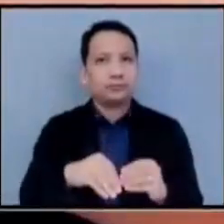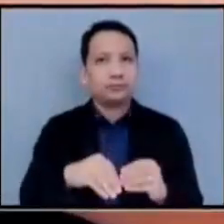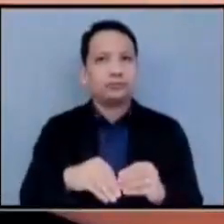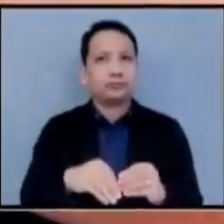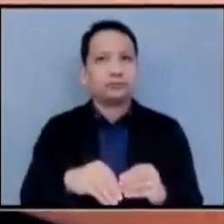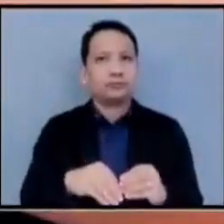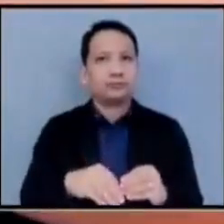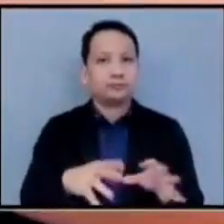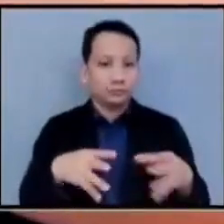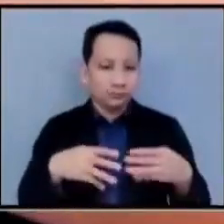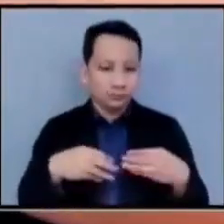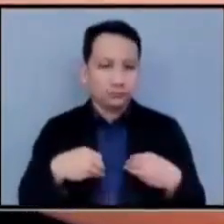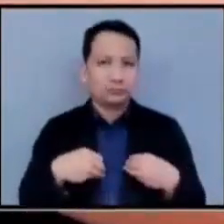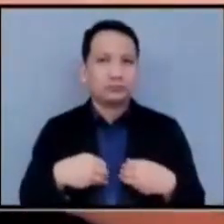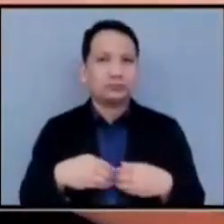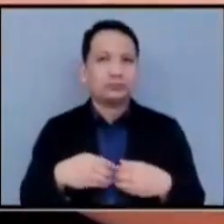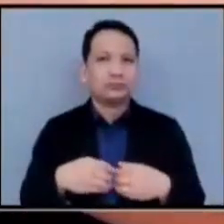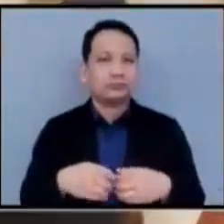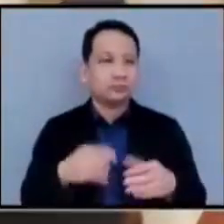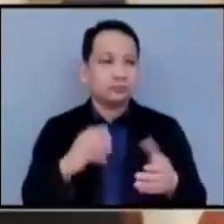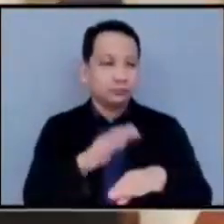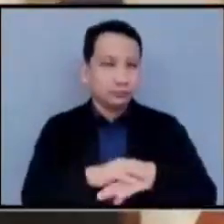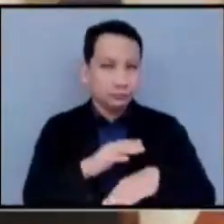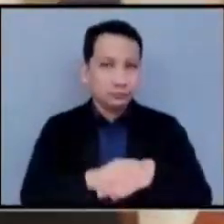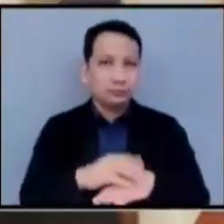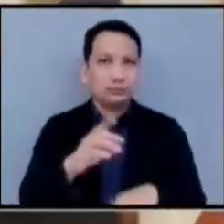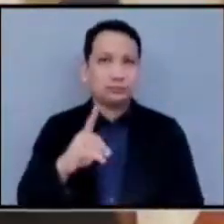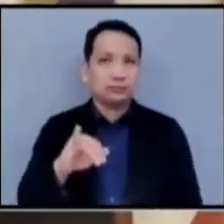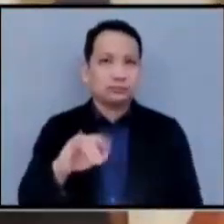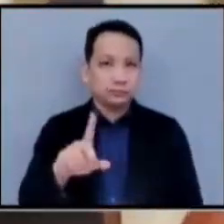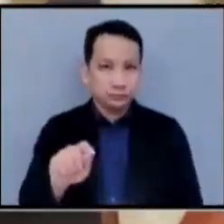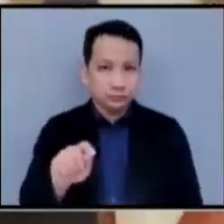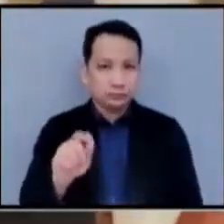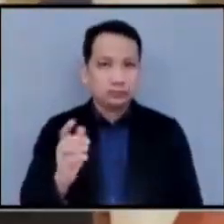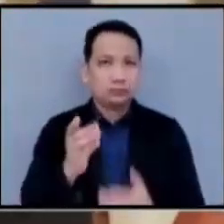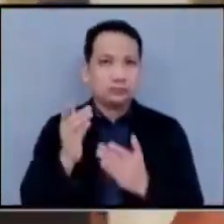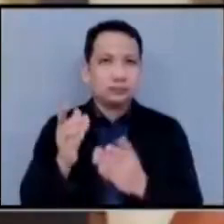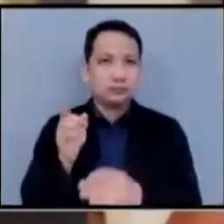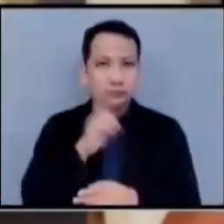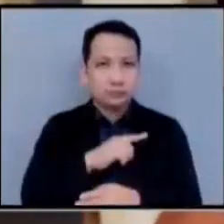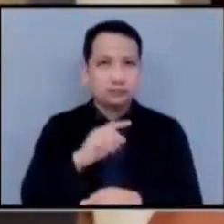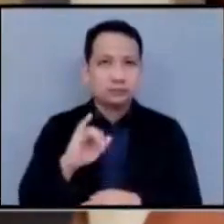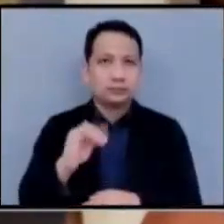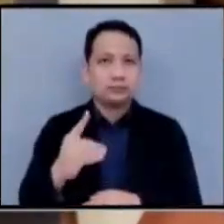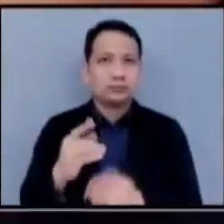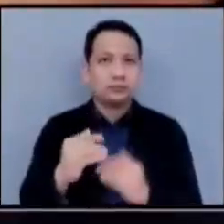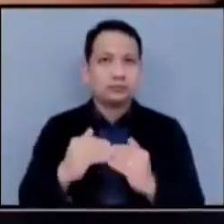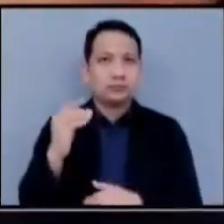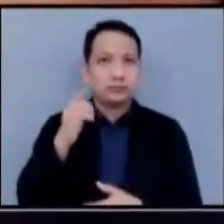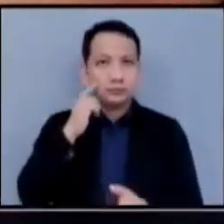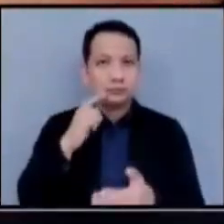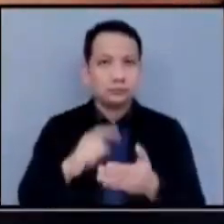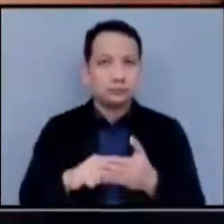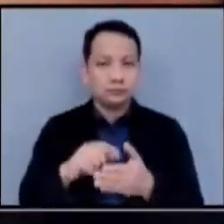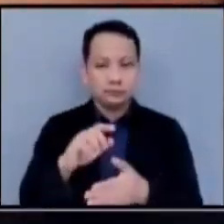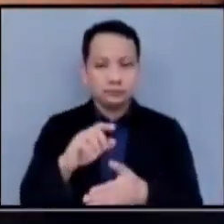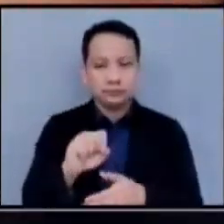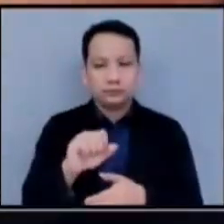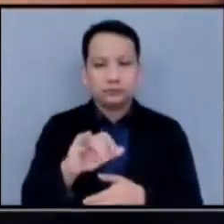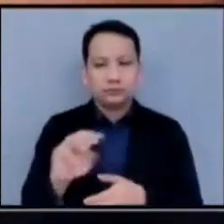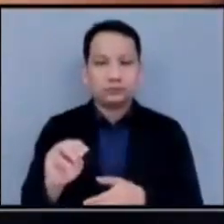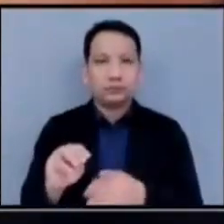accepted. Nagbabala din ang DICT sa mga magpapasa ng tekeng ID para magpa-register ng SIM card dahil magkakaroon